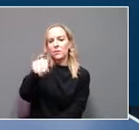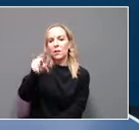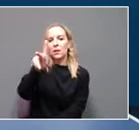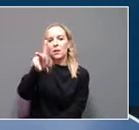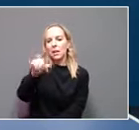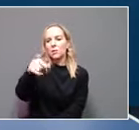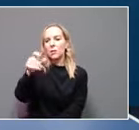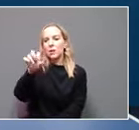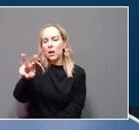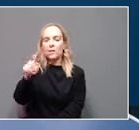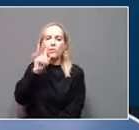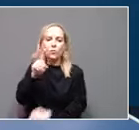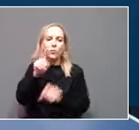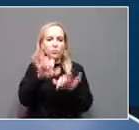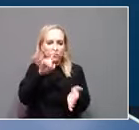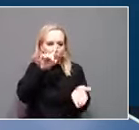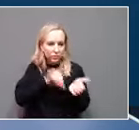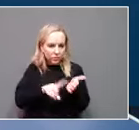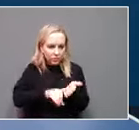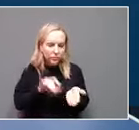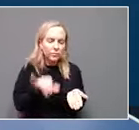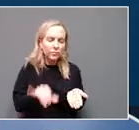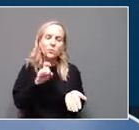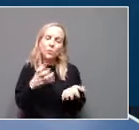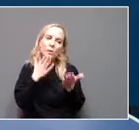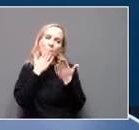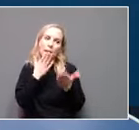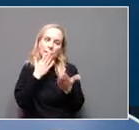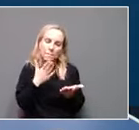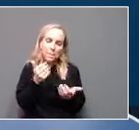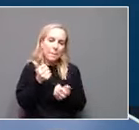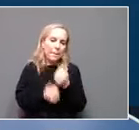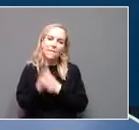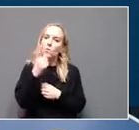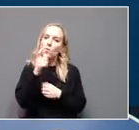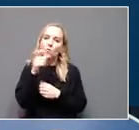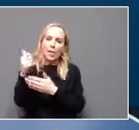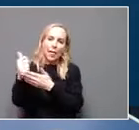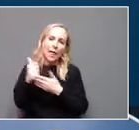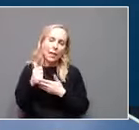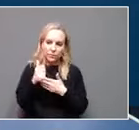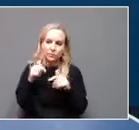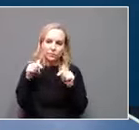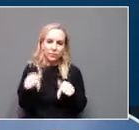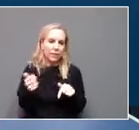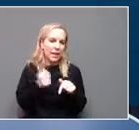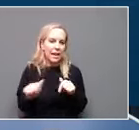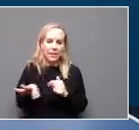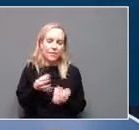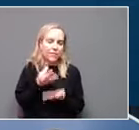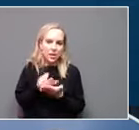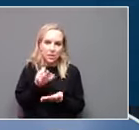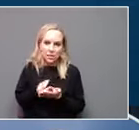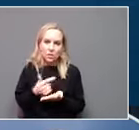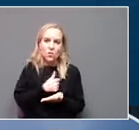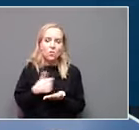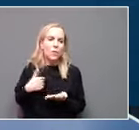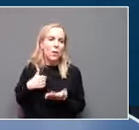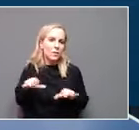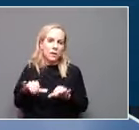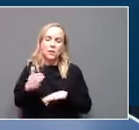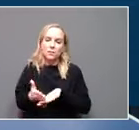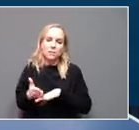teamkyhaf.ky.gov. I do want to thank everybody who has helped with any of these funds. We have done it better than